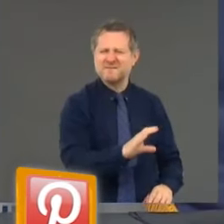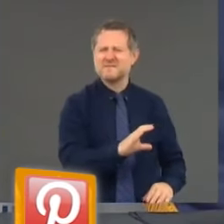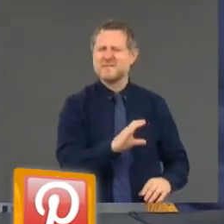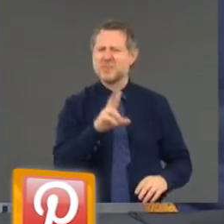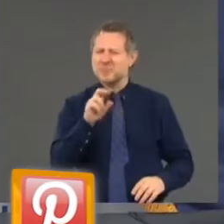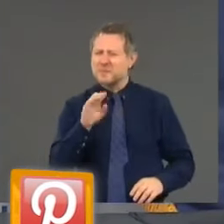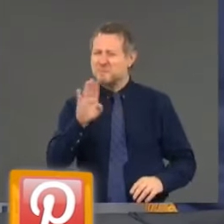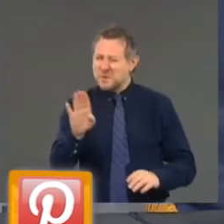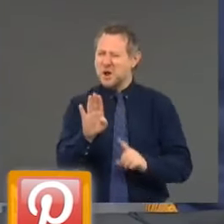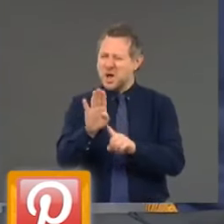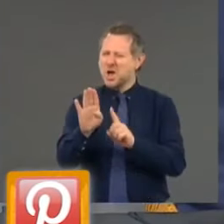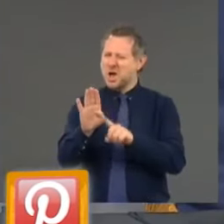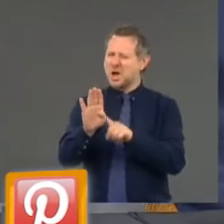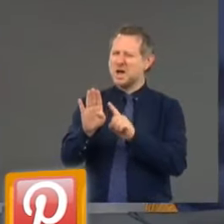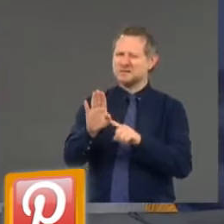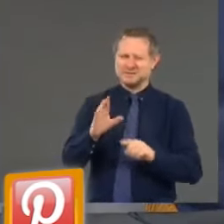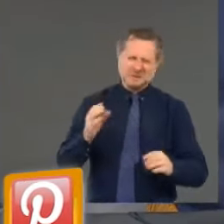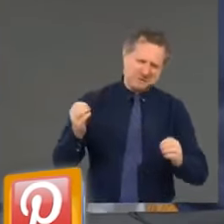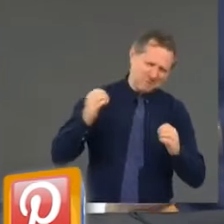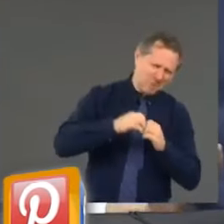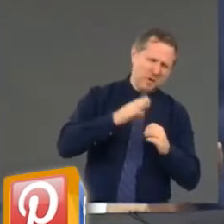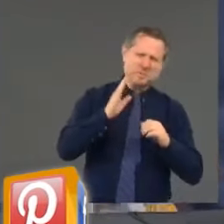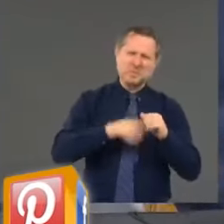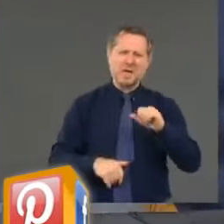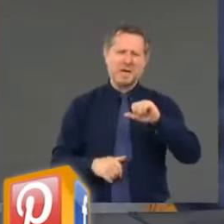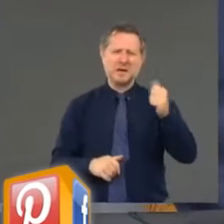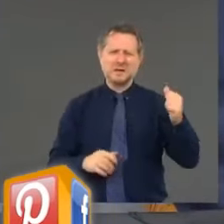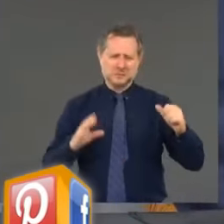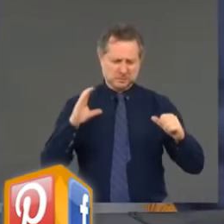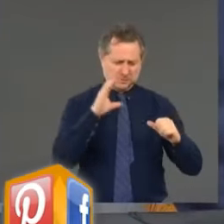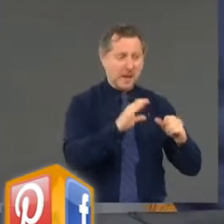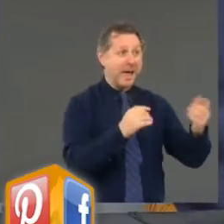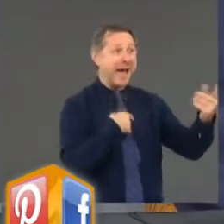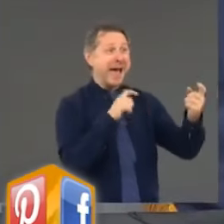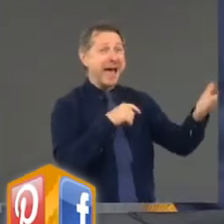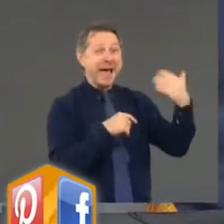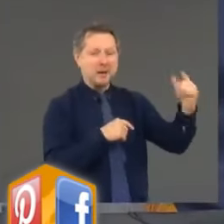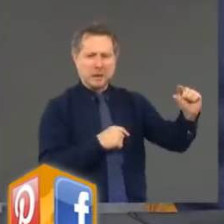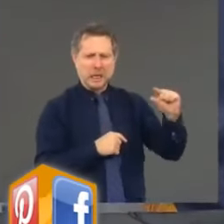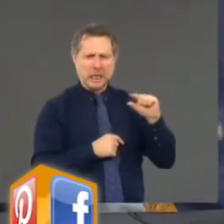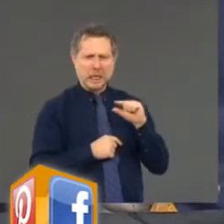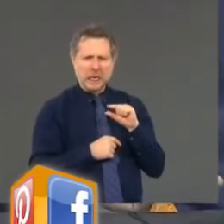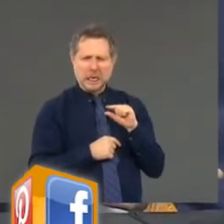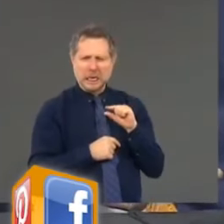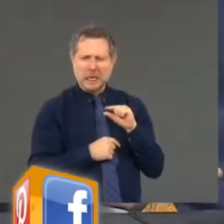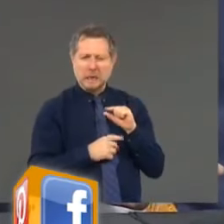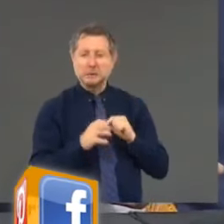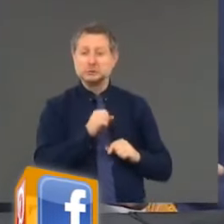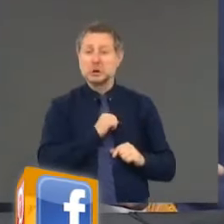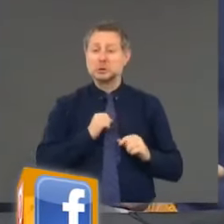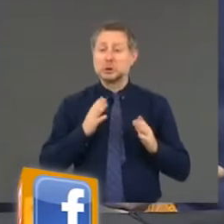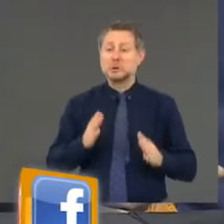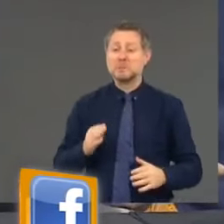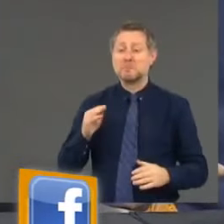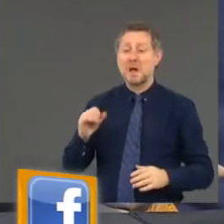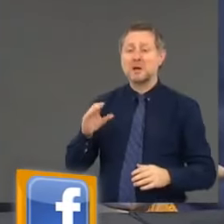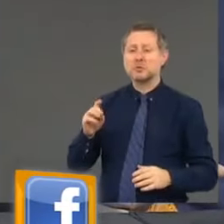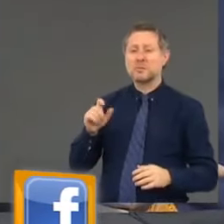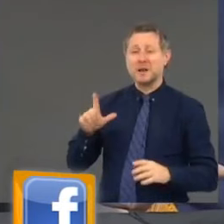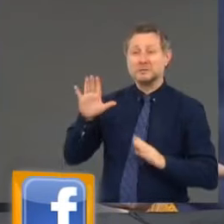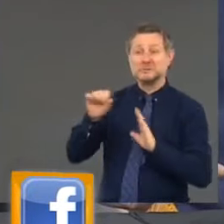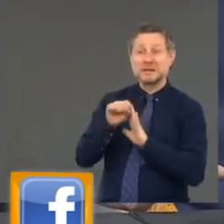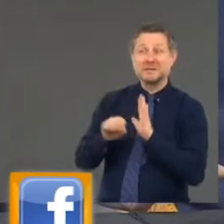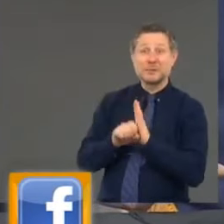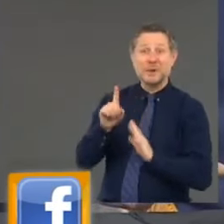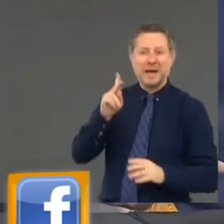than we take out. Senator McConnell's state takes $30 billion more every